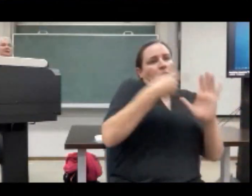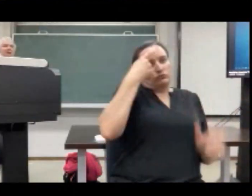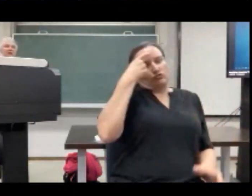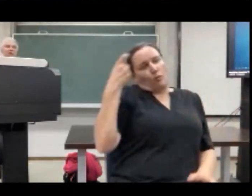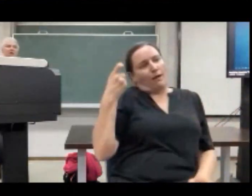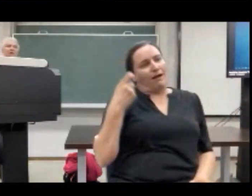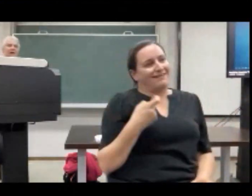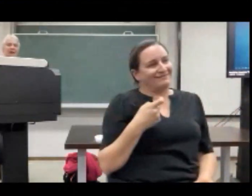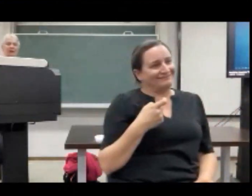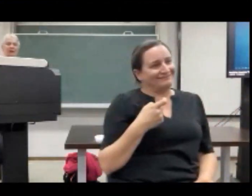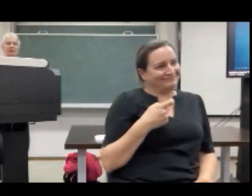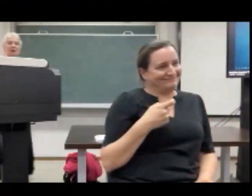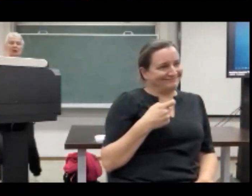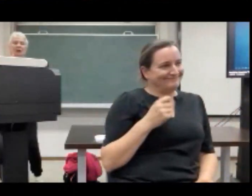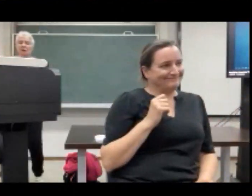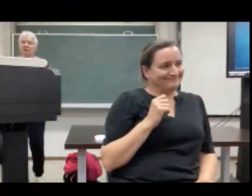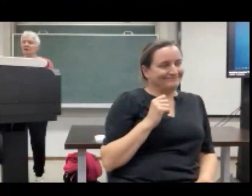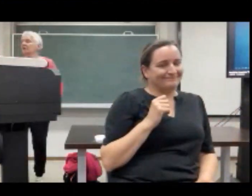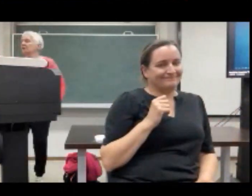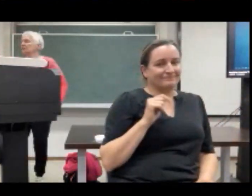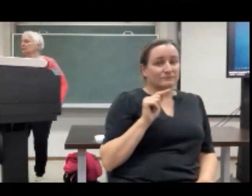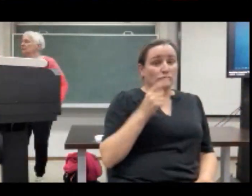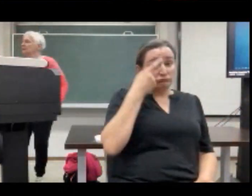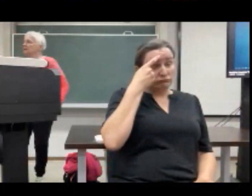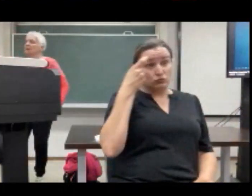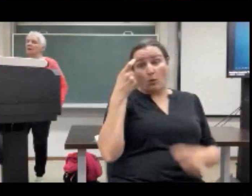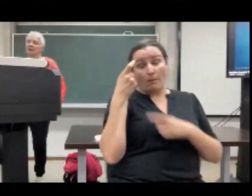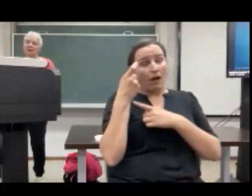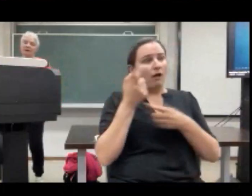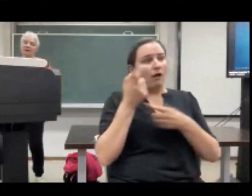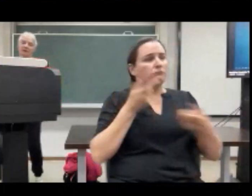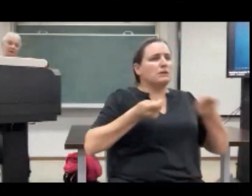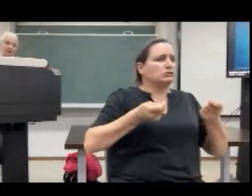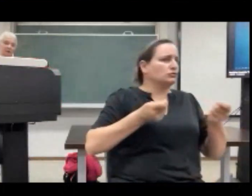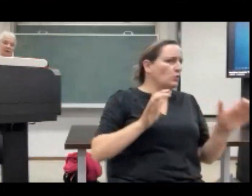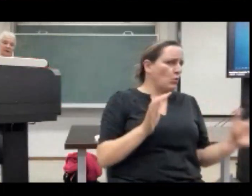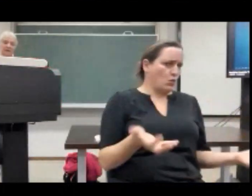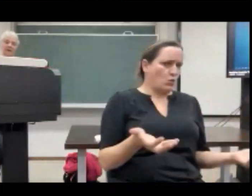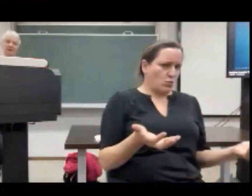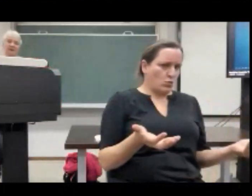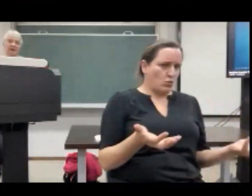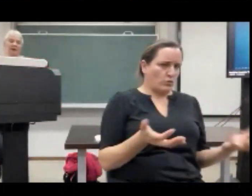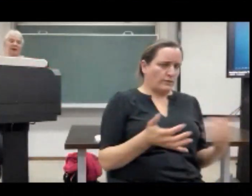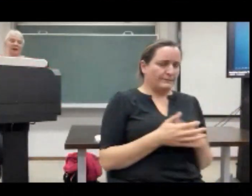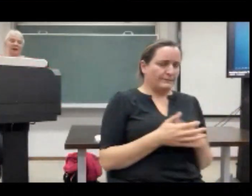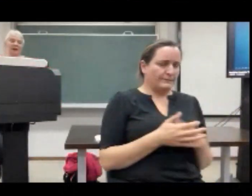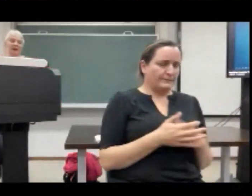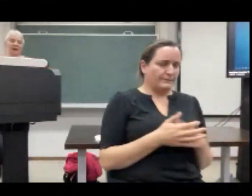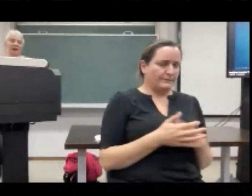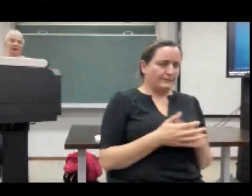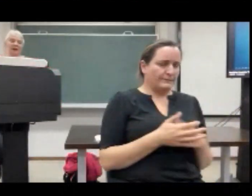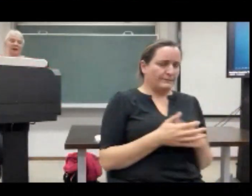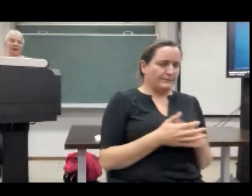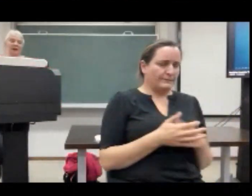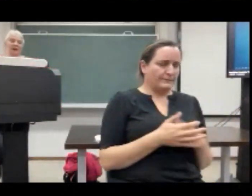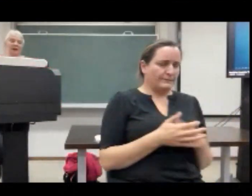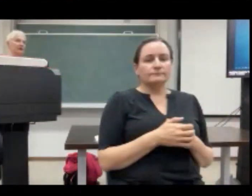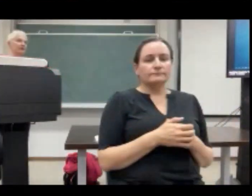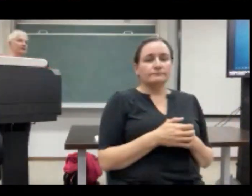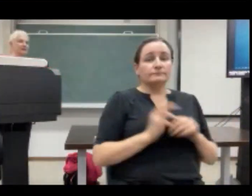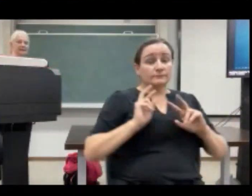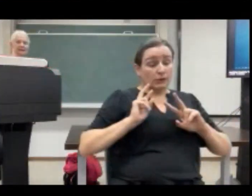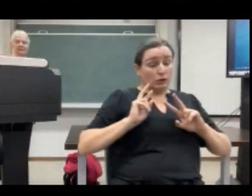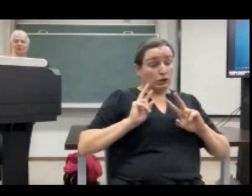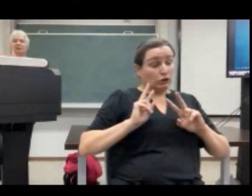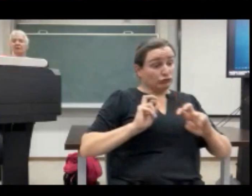Okay, managing trauma. How do individuals cope with this? Research has shown